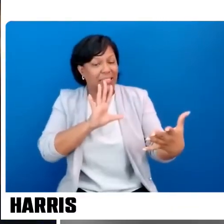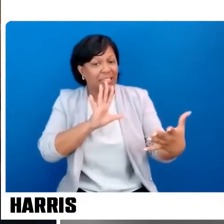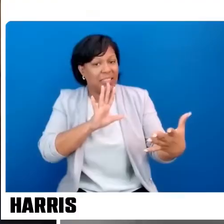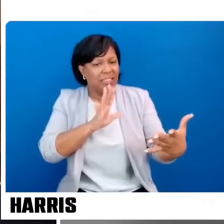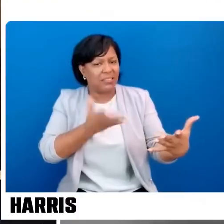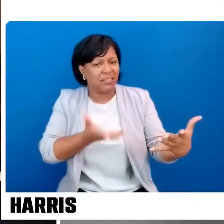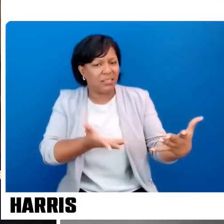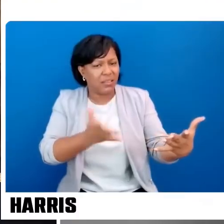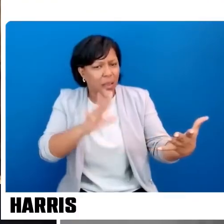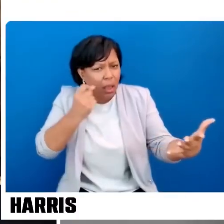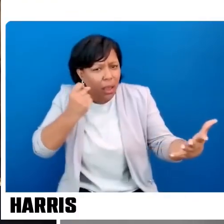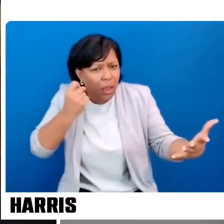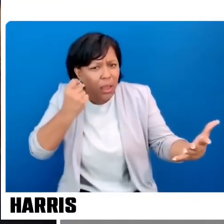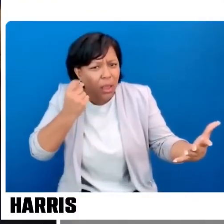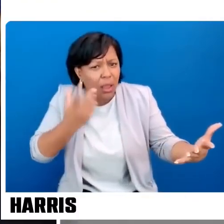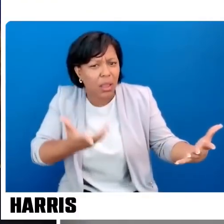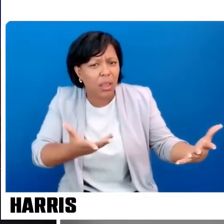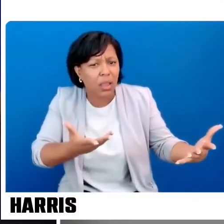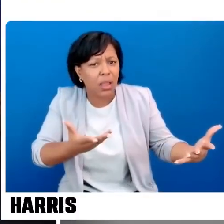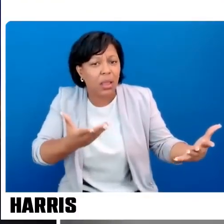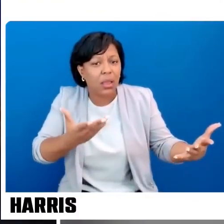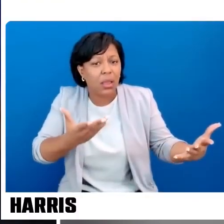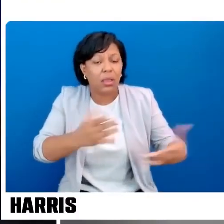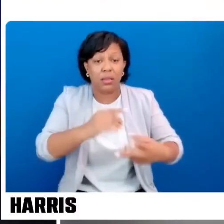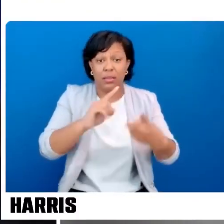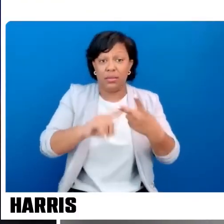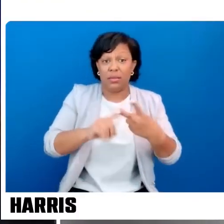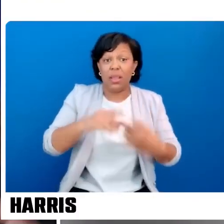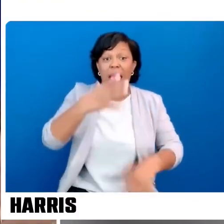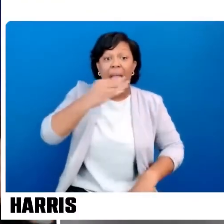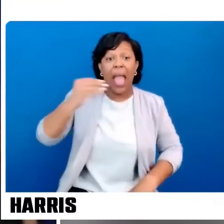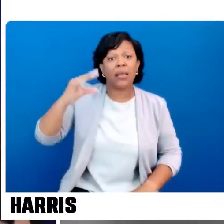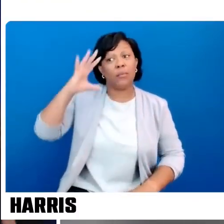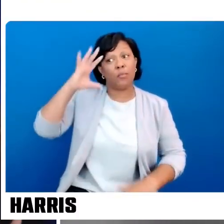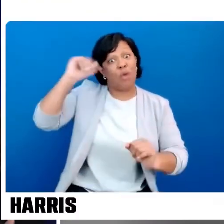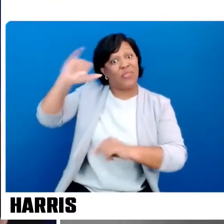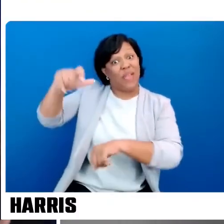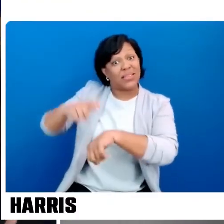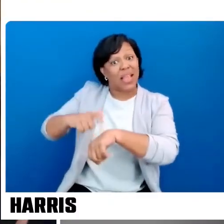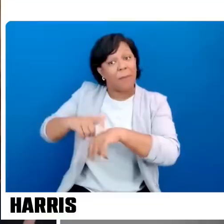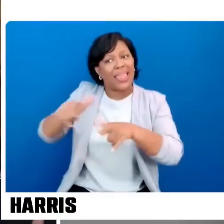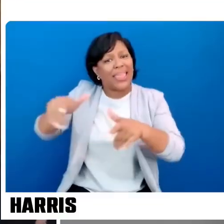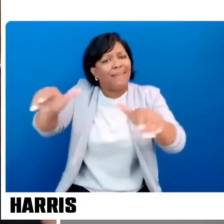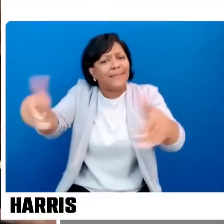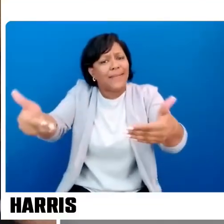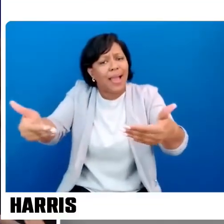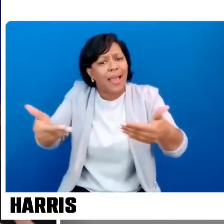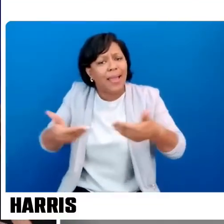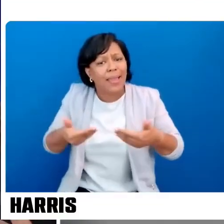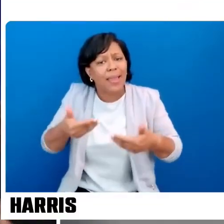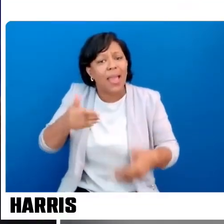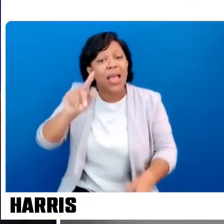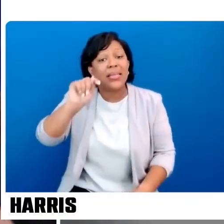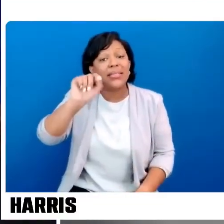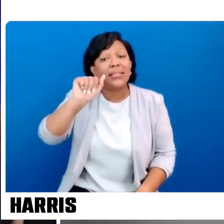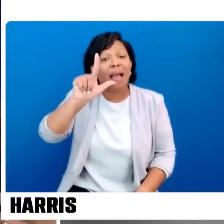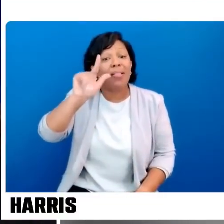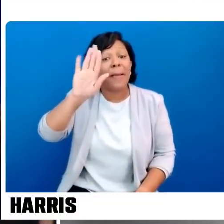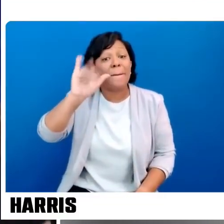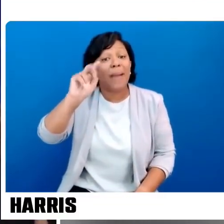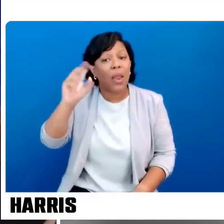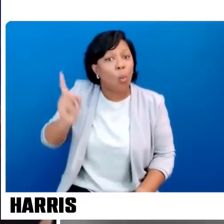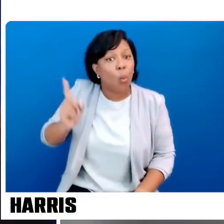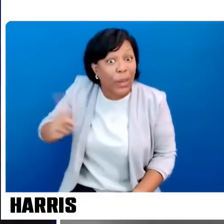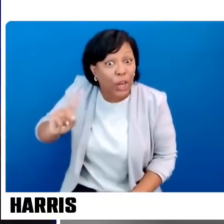and the president at the time invited the Taliban to Camp David, a place of